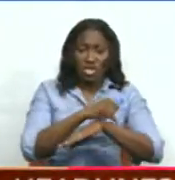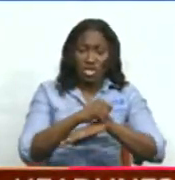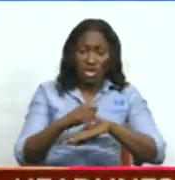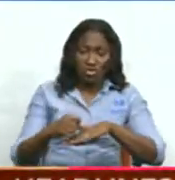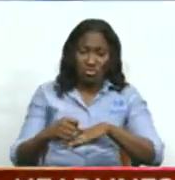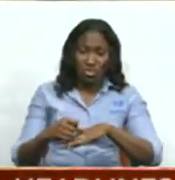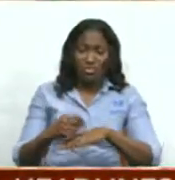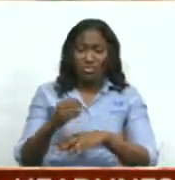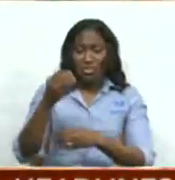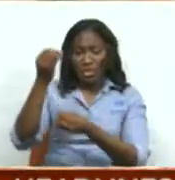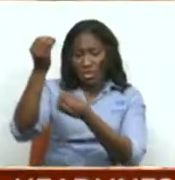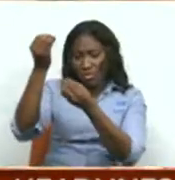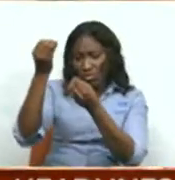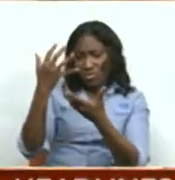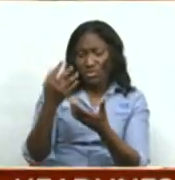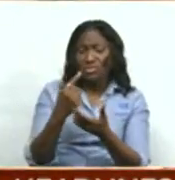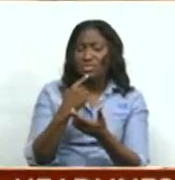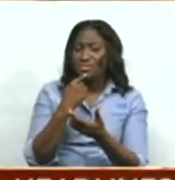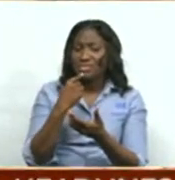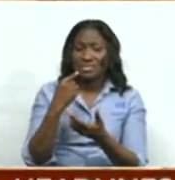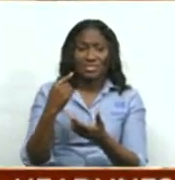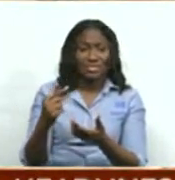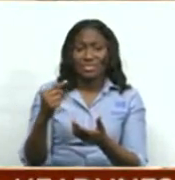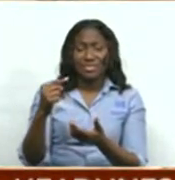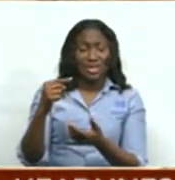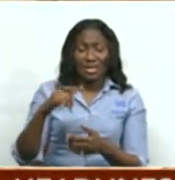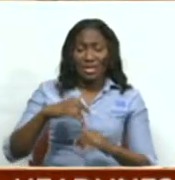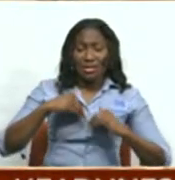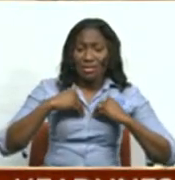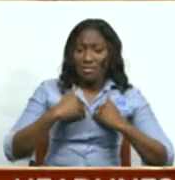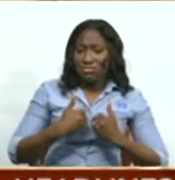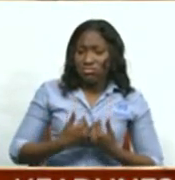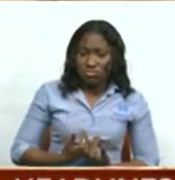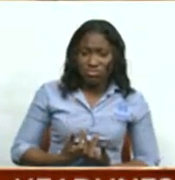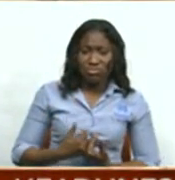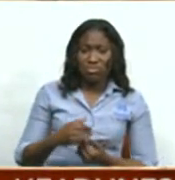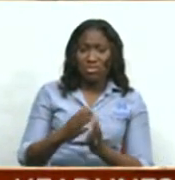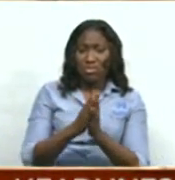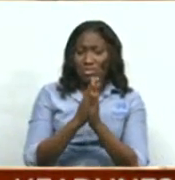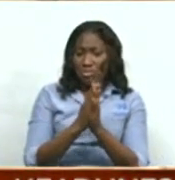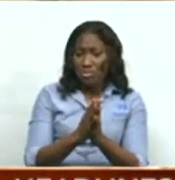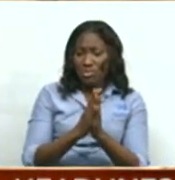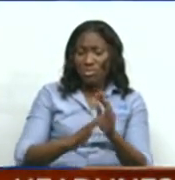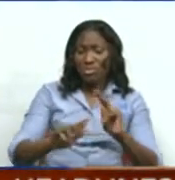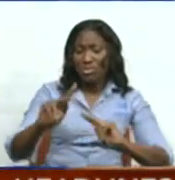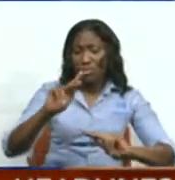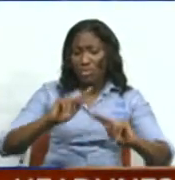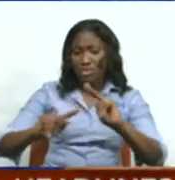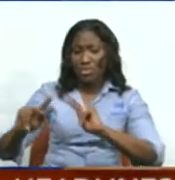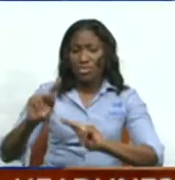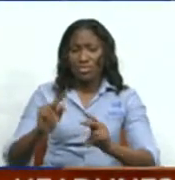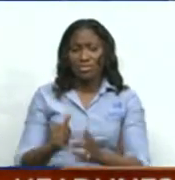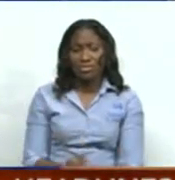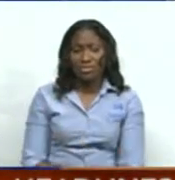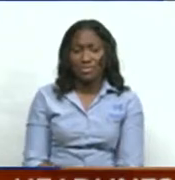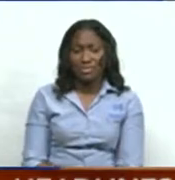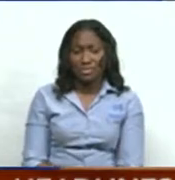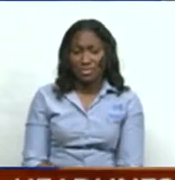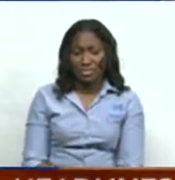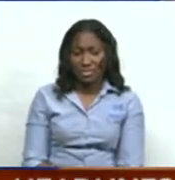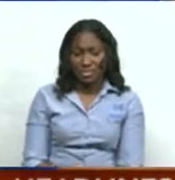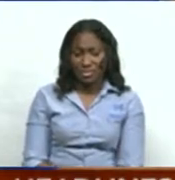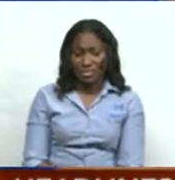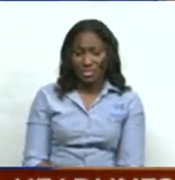the CNC3 News he blanked out all negative thoughts and is instead pleading with the population. I'm appealing from the